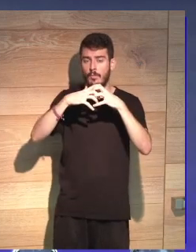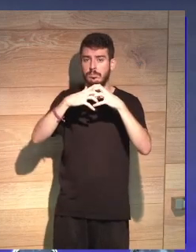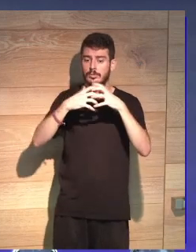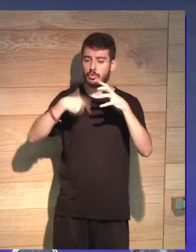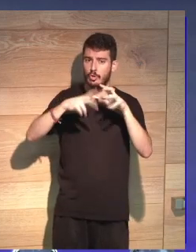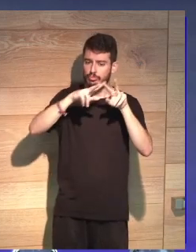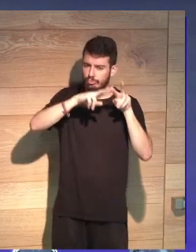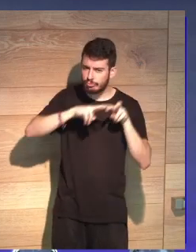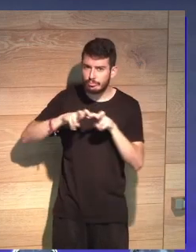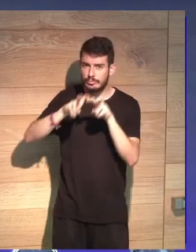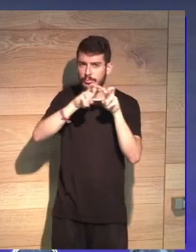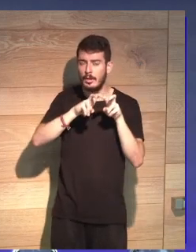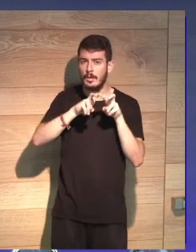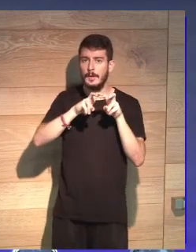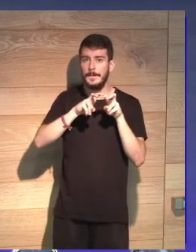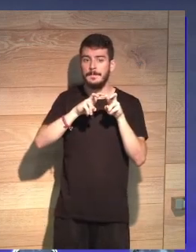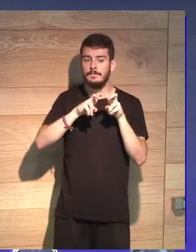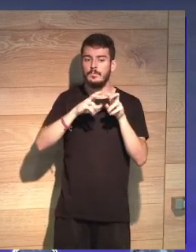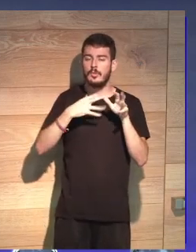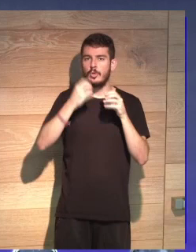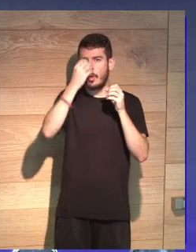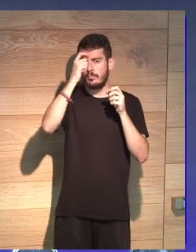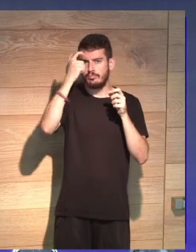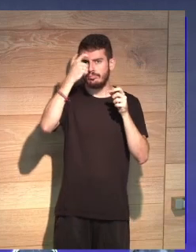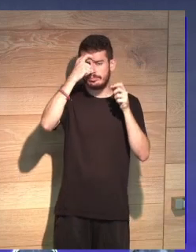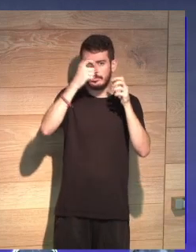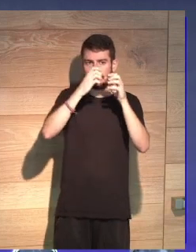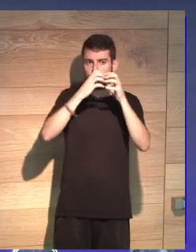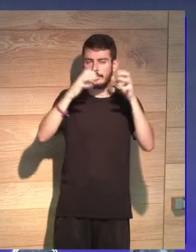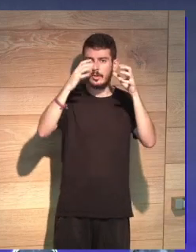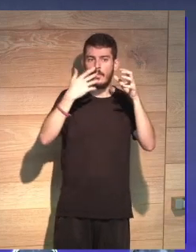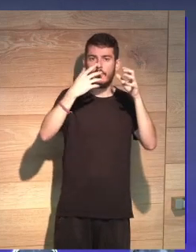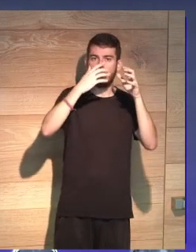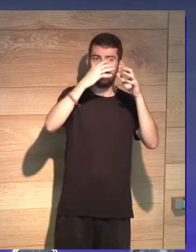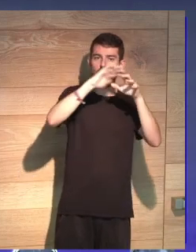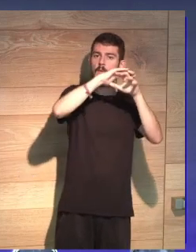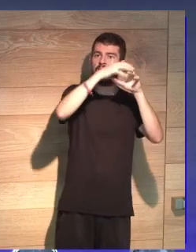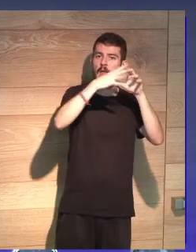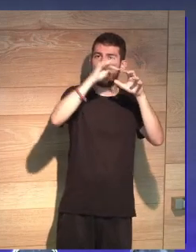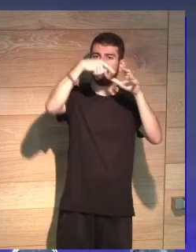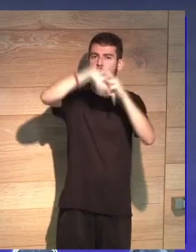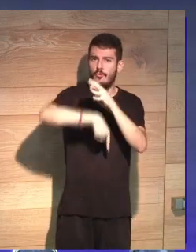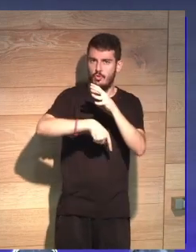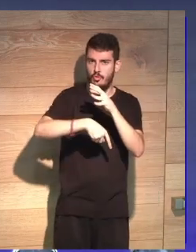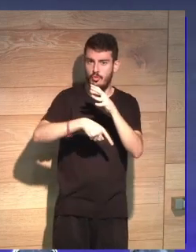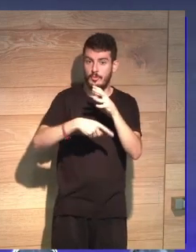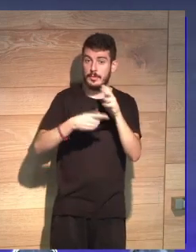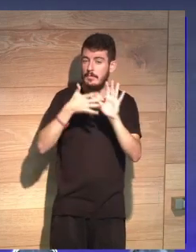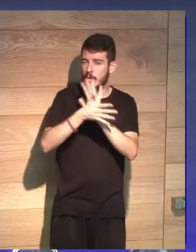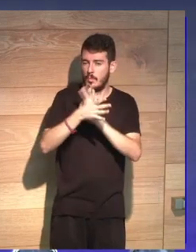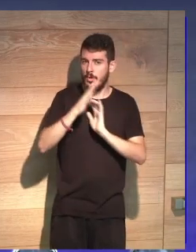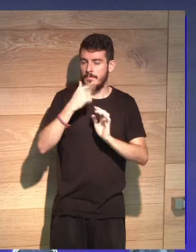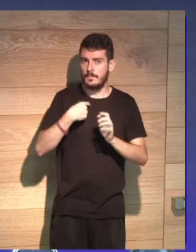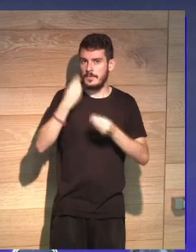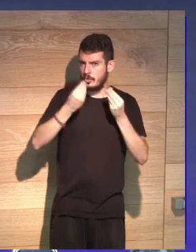achievement mechanism. So the brain, as we are studying it, can be understood in two different levels, in